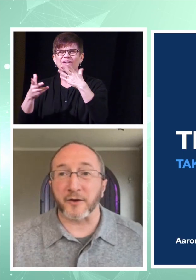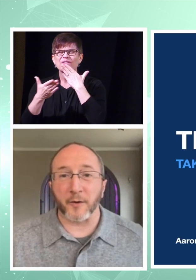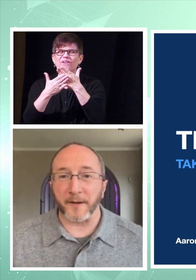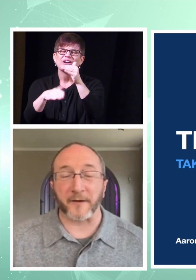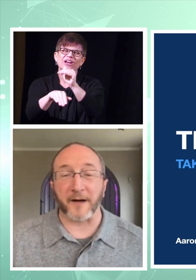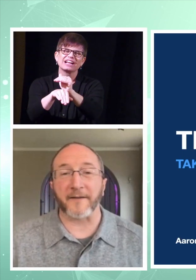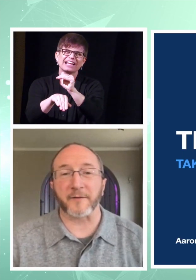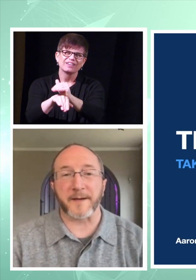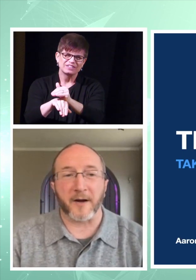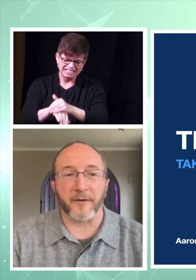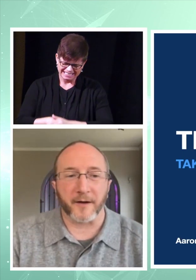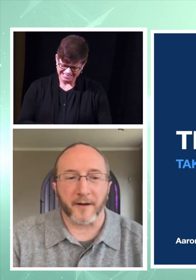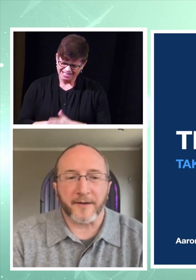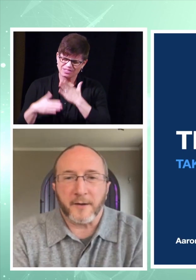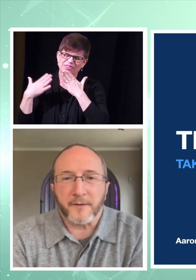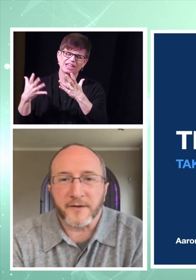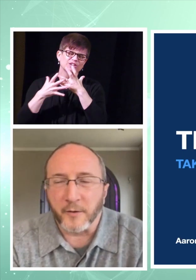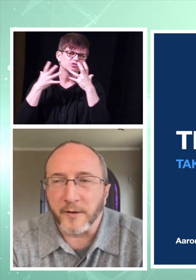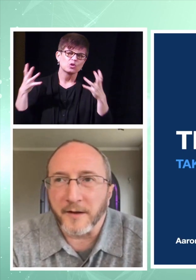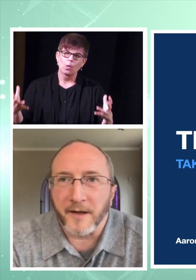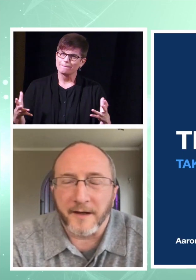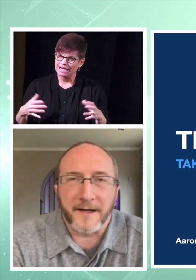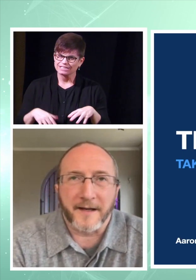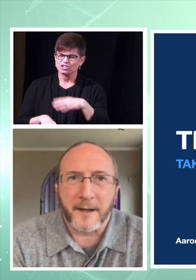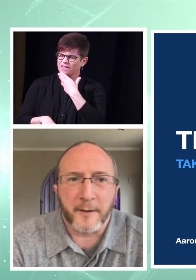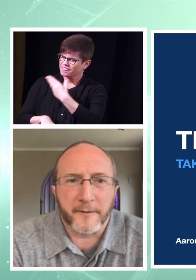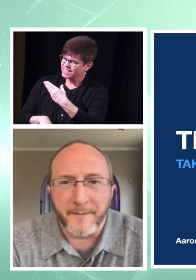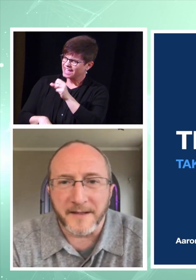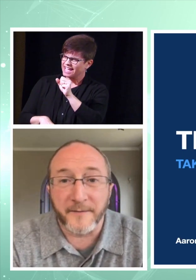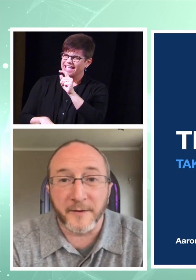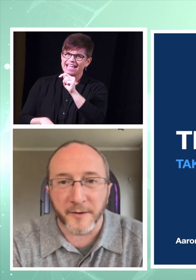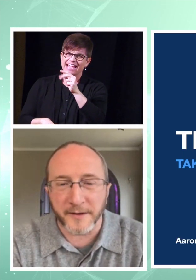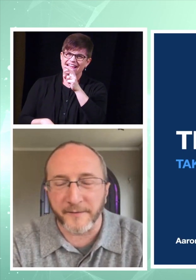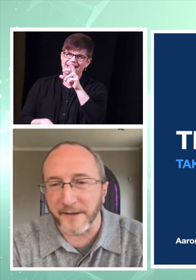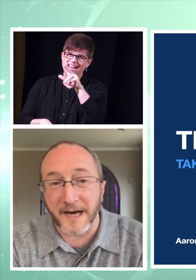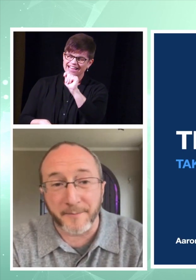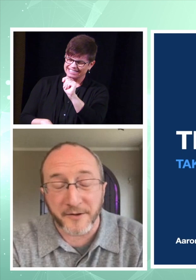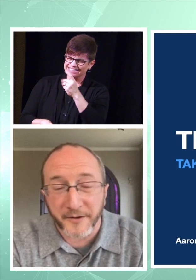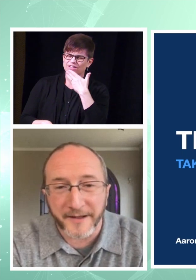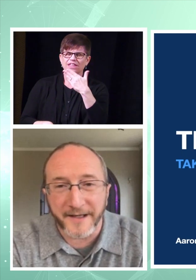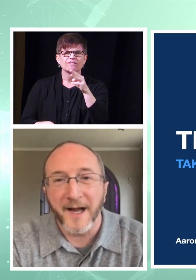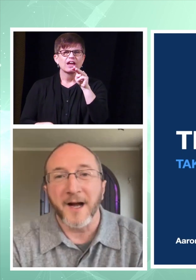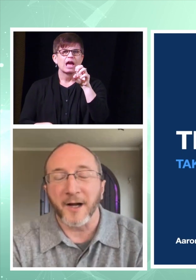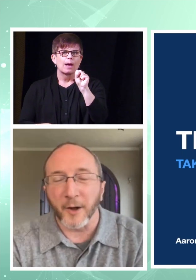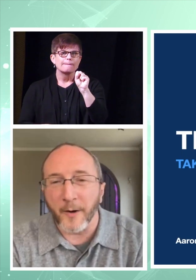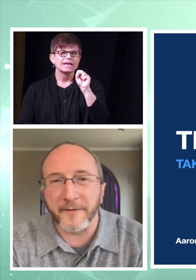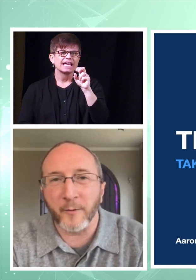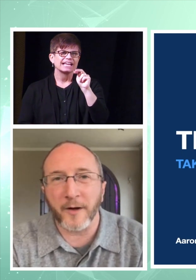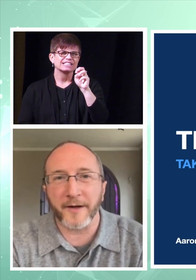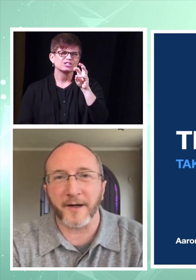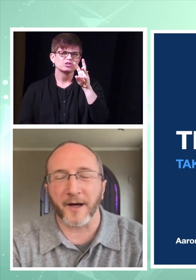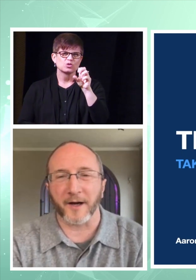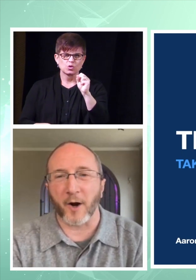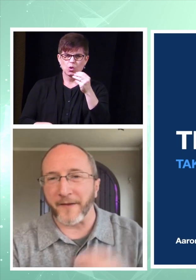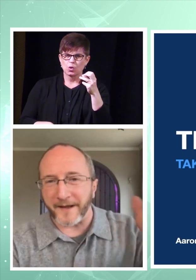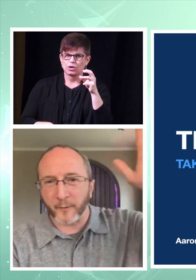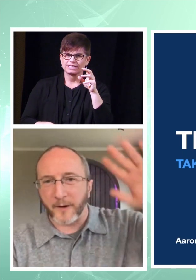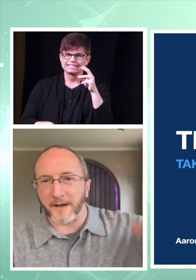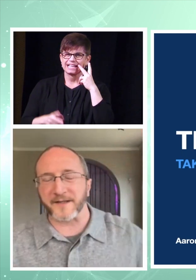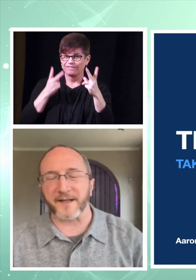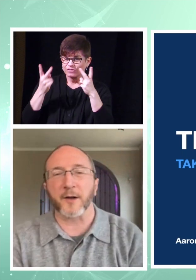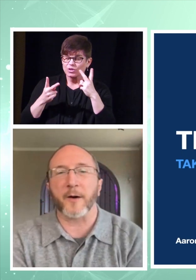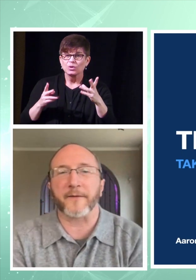thank you for having me out. Thank you, Stuart, and thank you to MS Views and News for this opportunity. Hello, everyone on